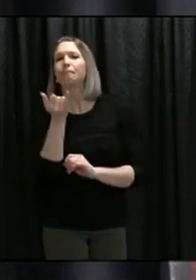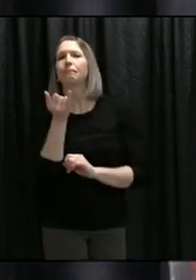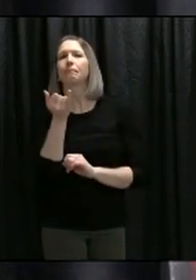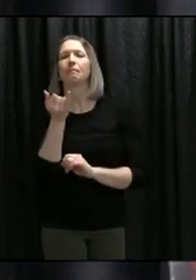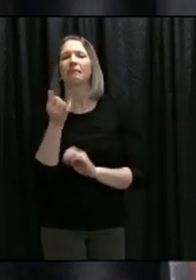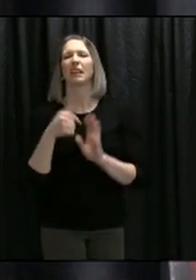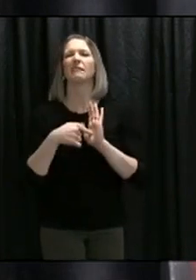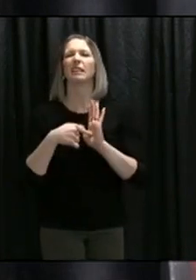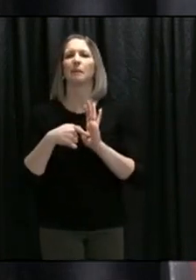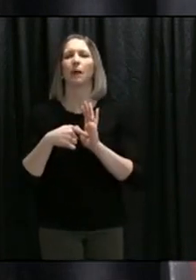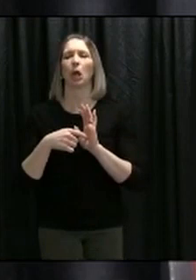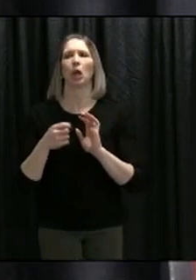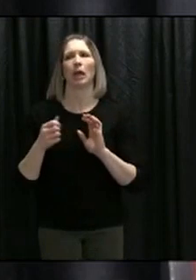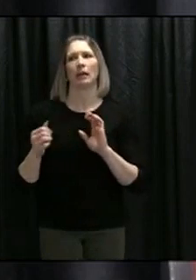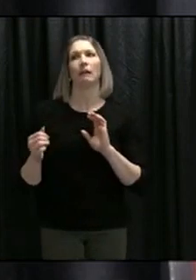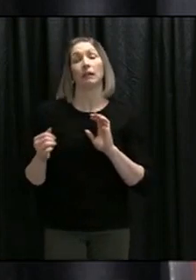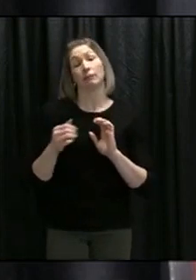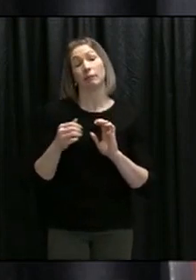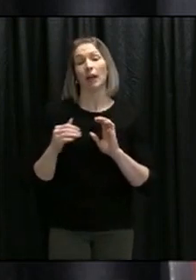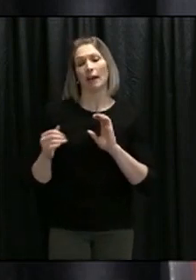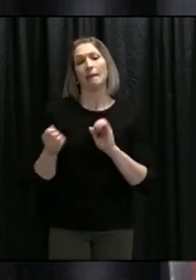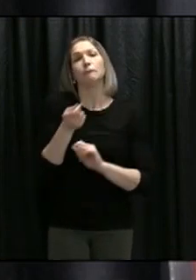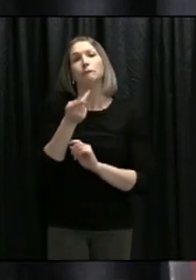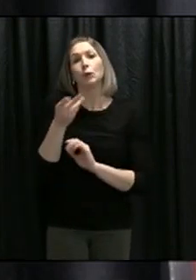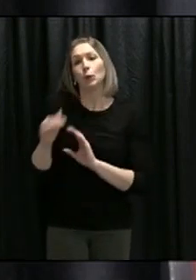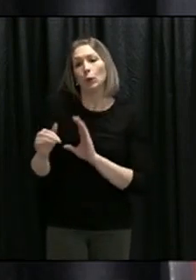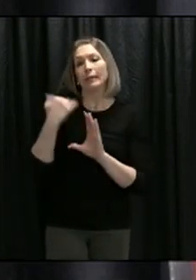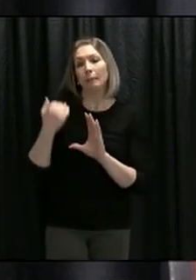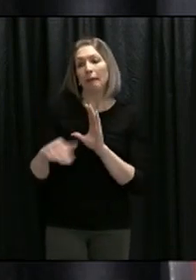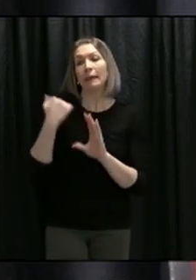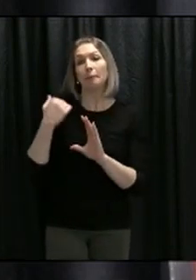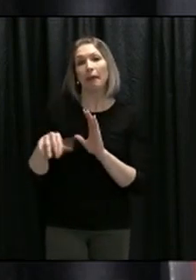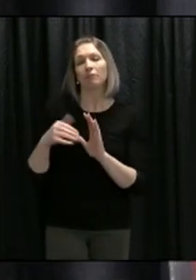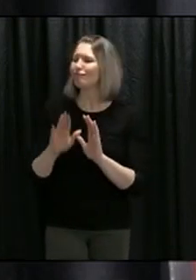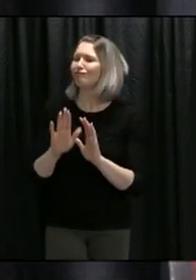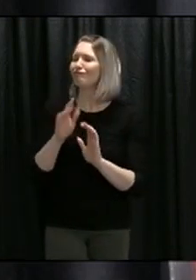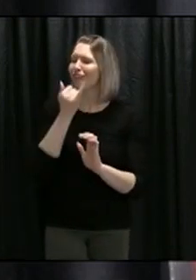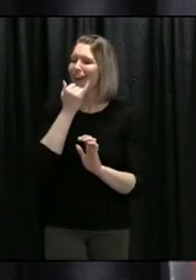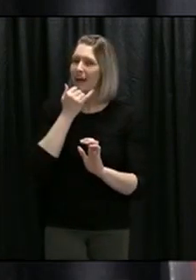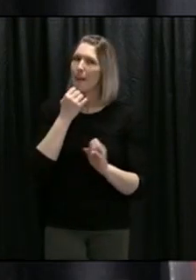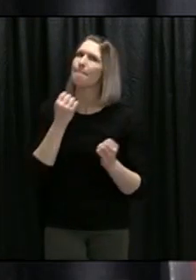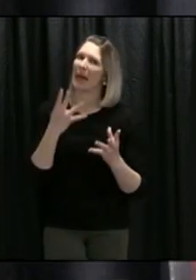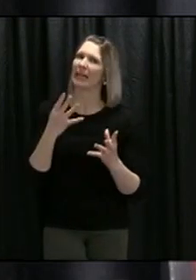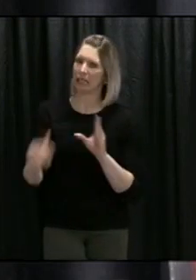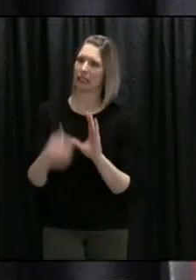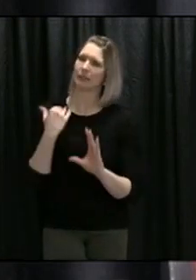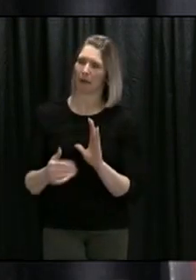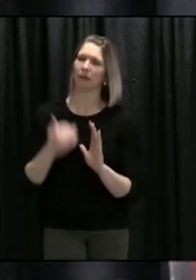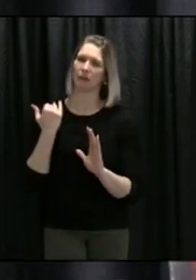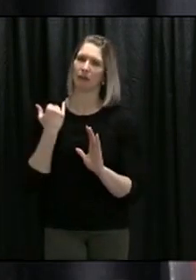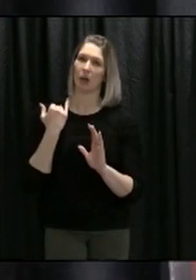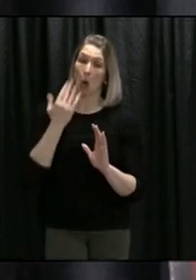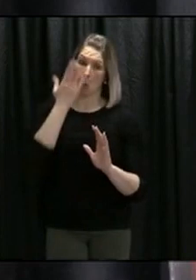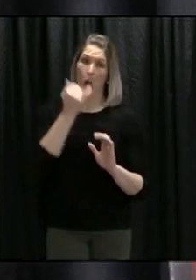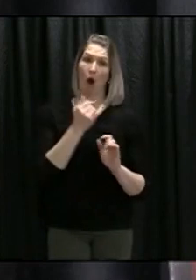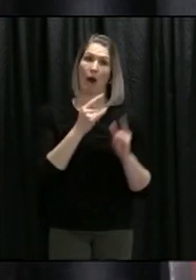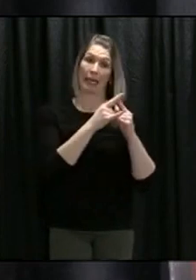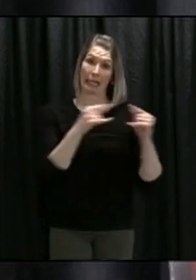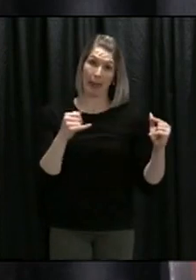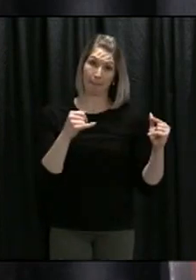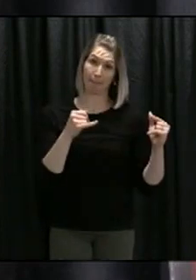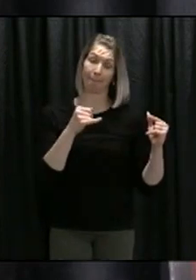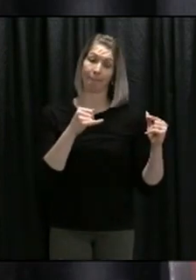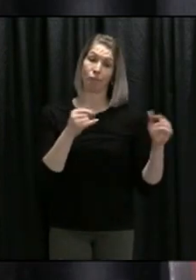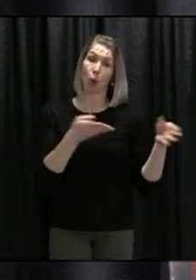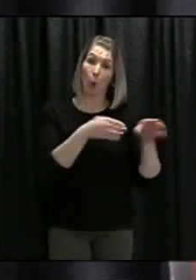received several emails, quite a lot in actual fact, as the good weather has come, that as the campgrounds and RV parks were shut, people are